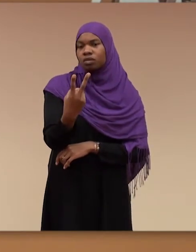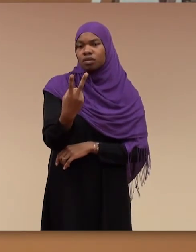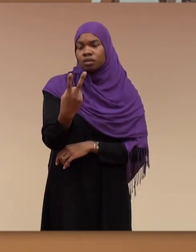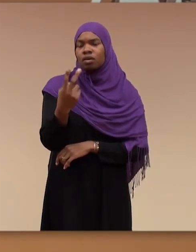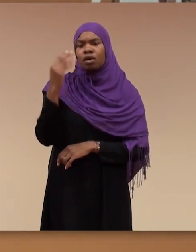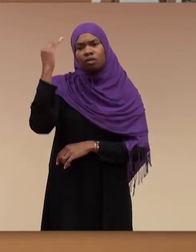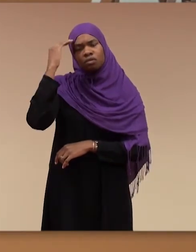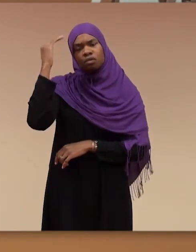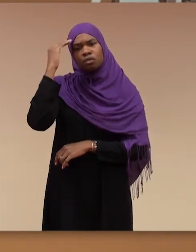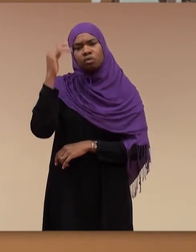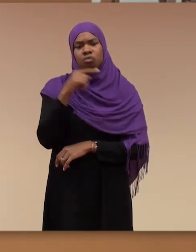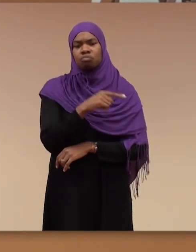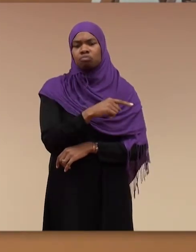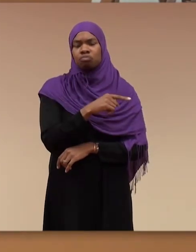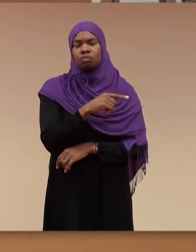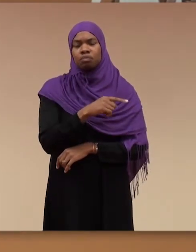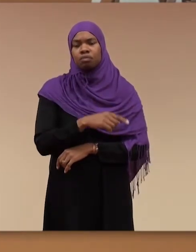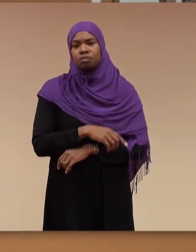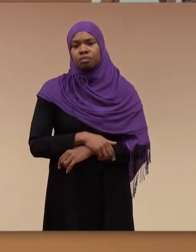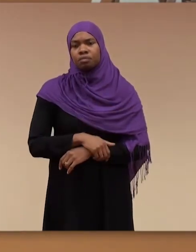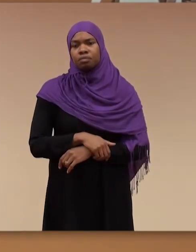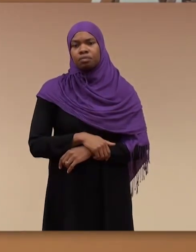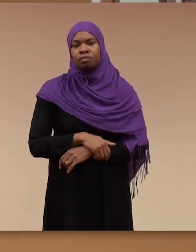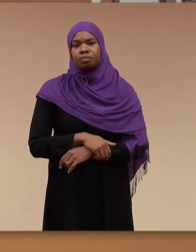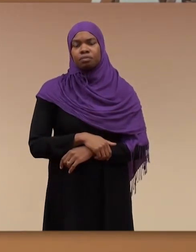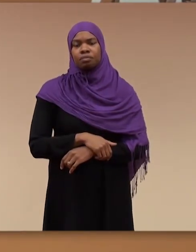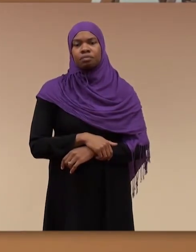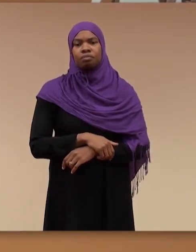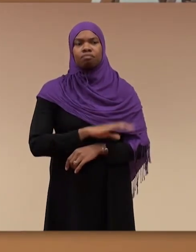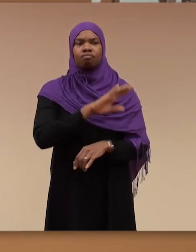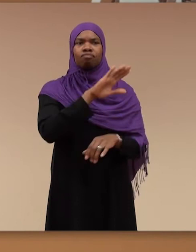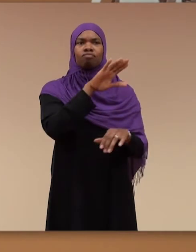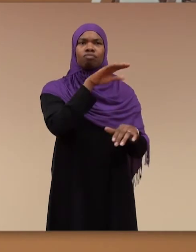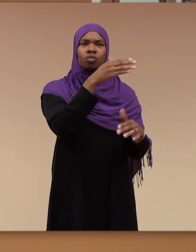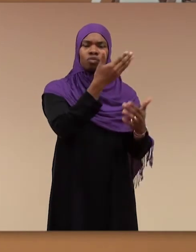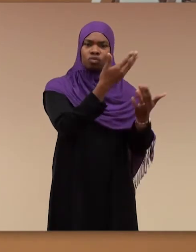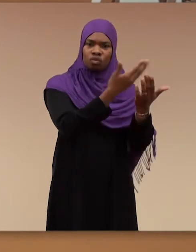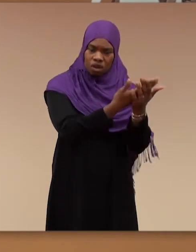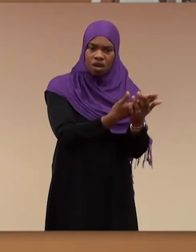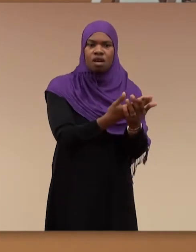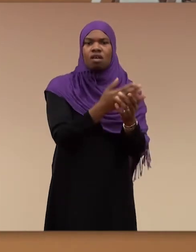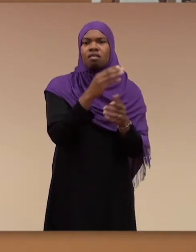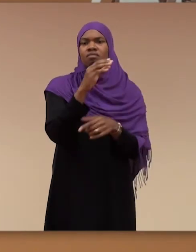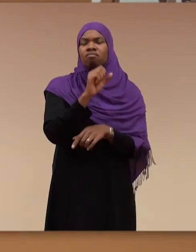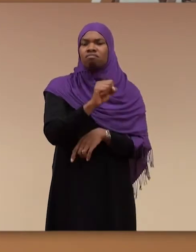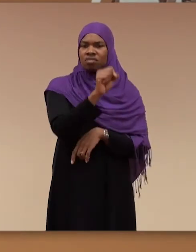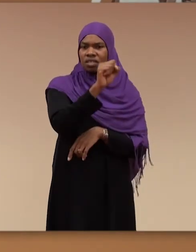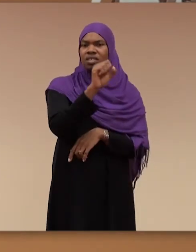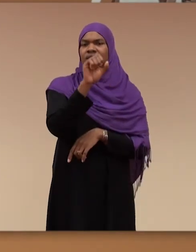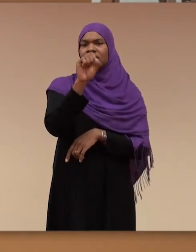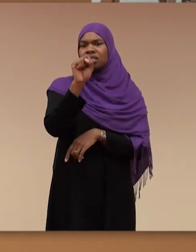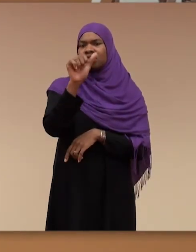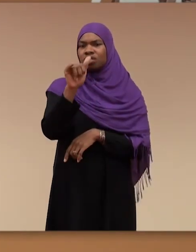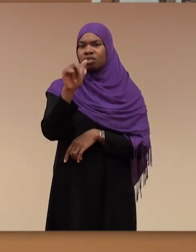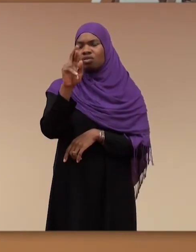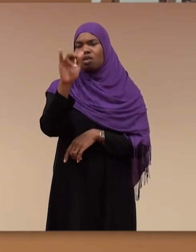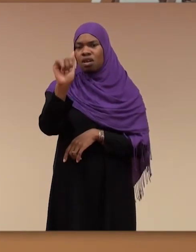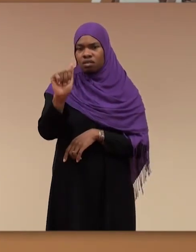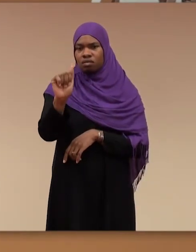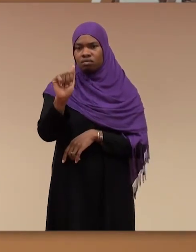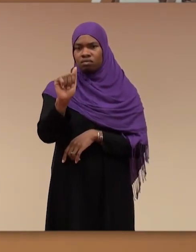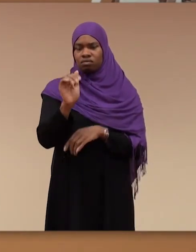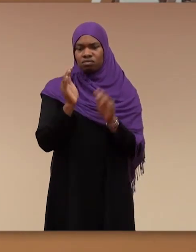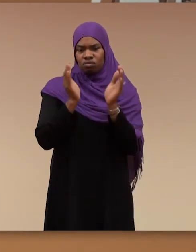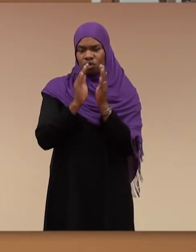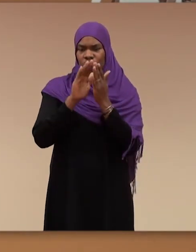he reached up north till the southern Syria nowadays, in a small city